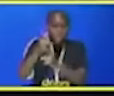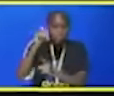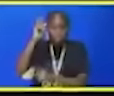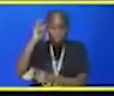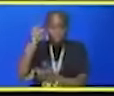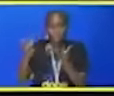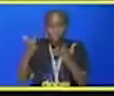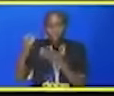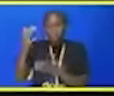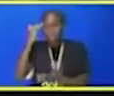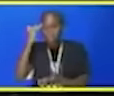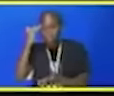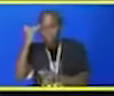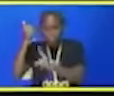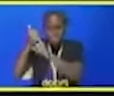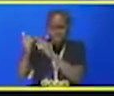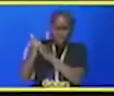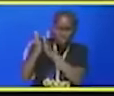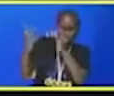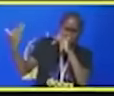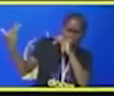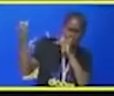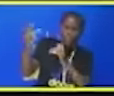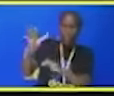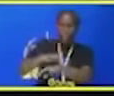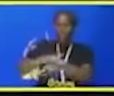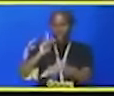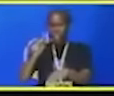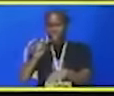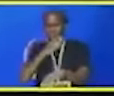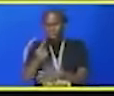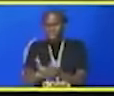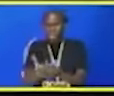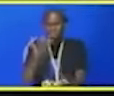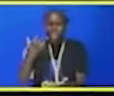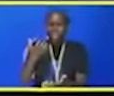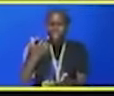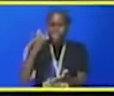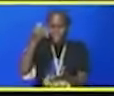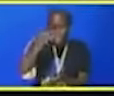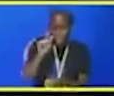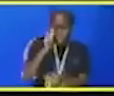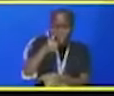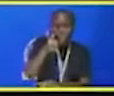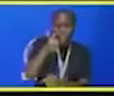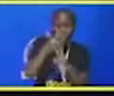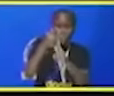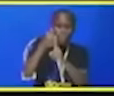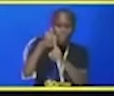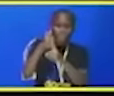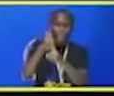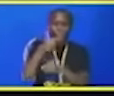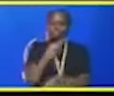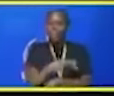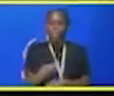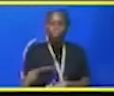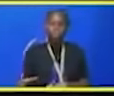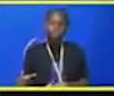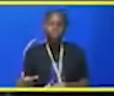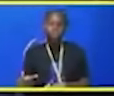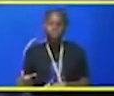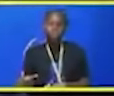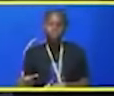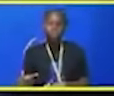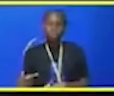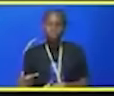calling, and what is the riches of the glory of his inheritance in the saints. Read verse 19 if you're a Christian as loud as you